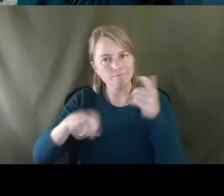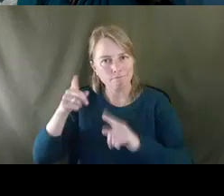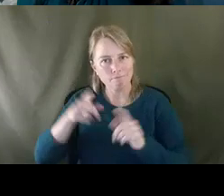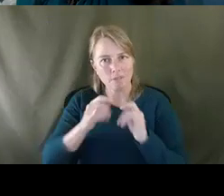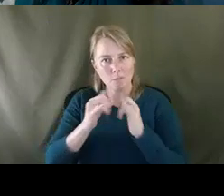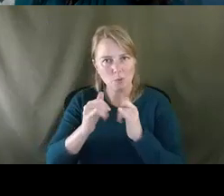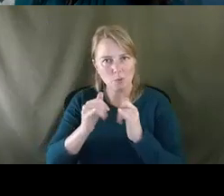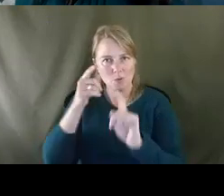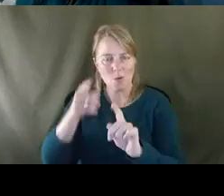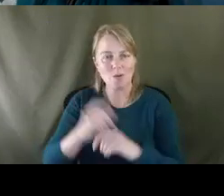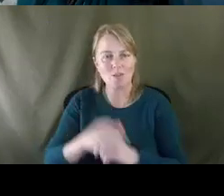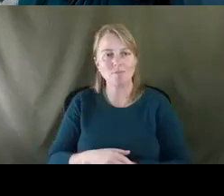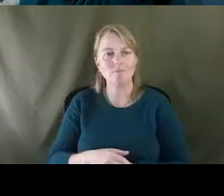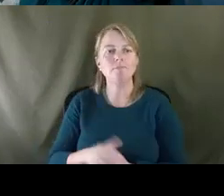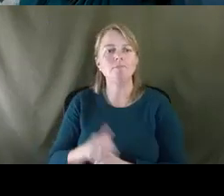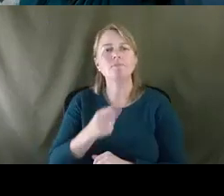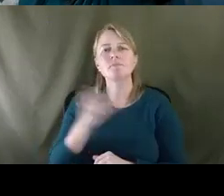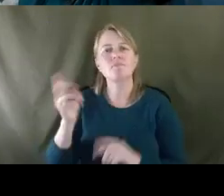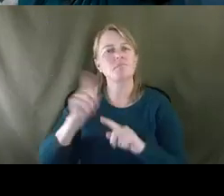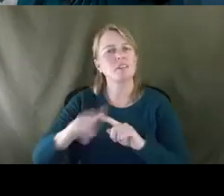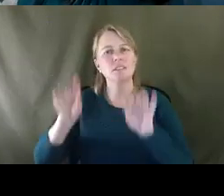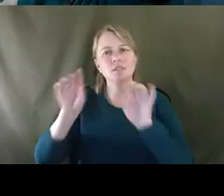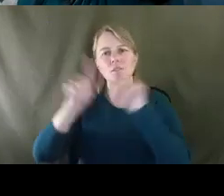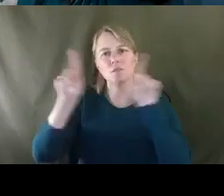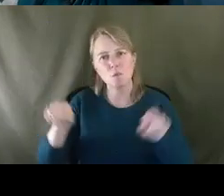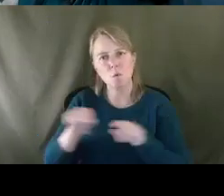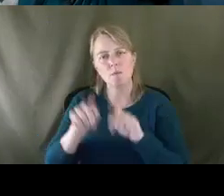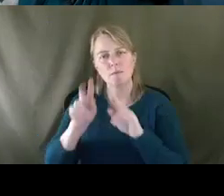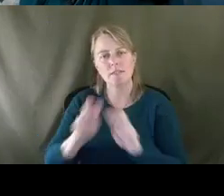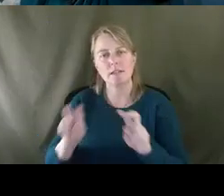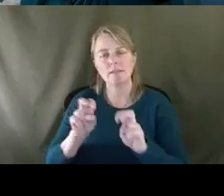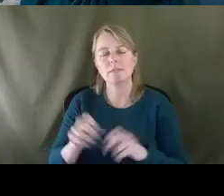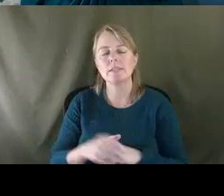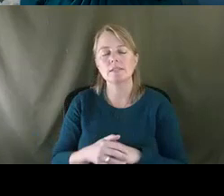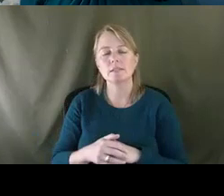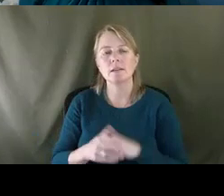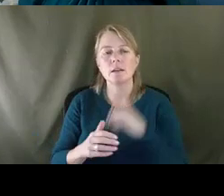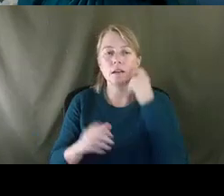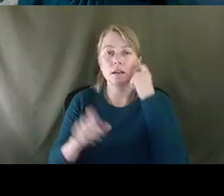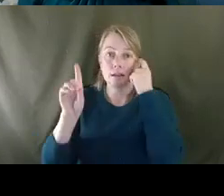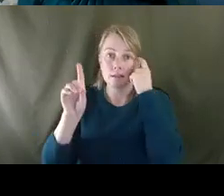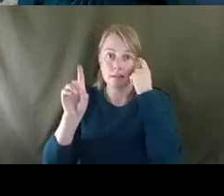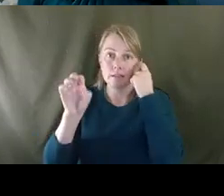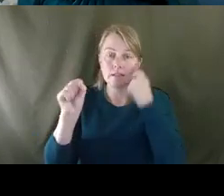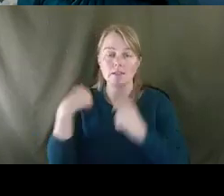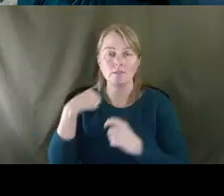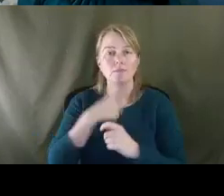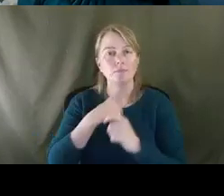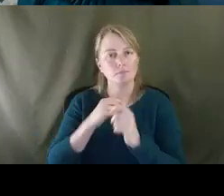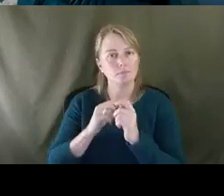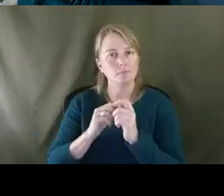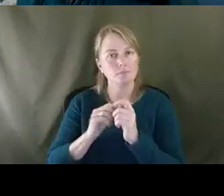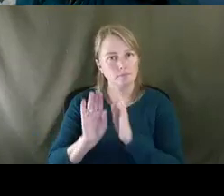We have several forums and assessments, and I'll go through those with you now. At DES, we are building a culture